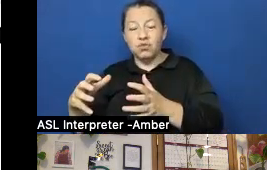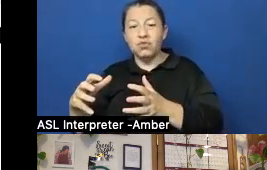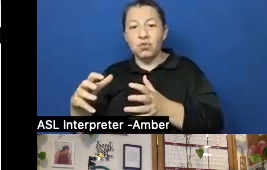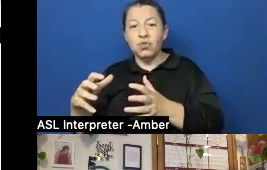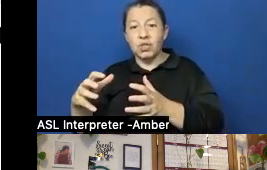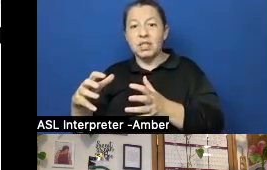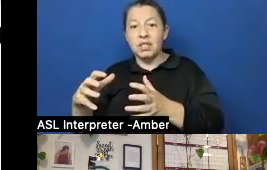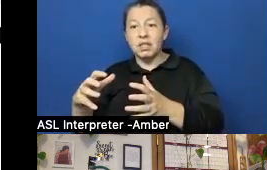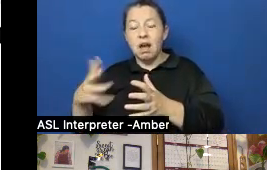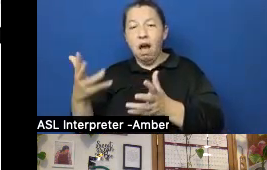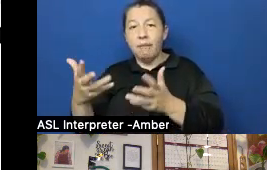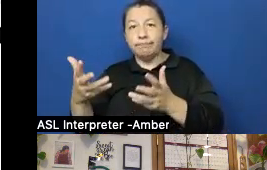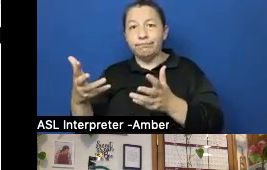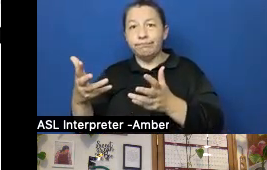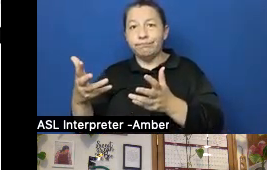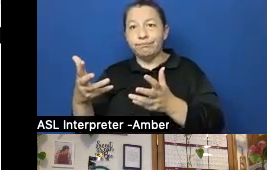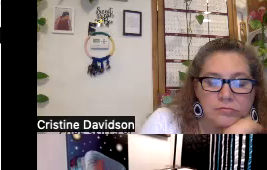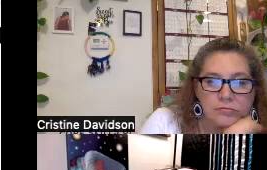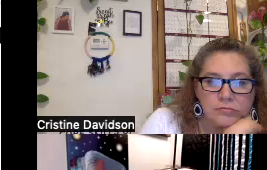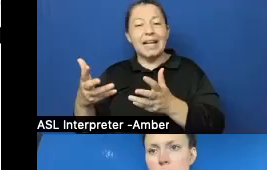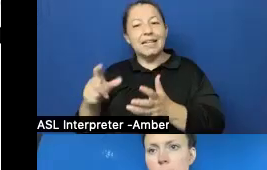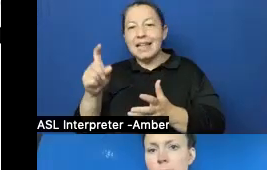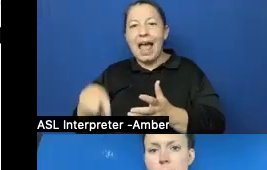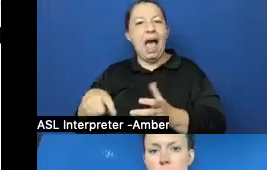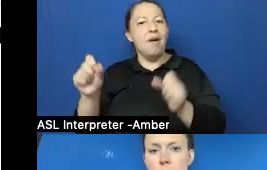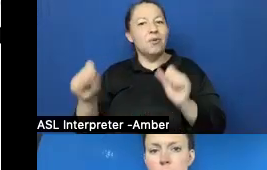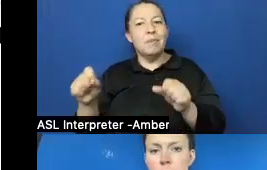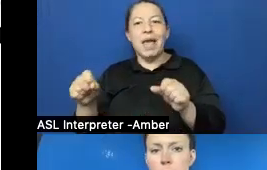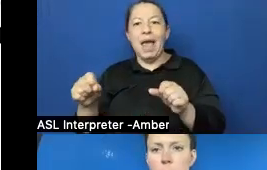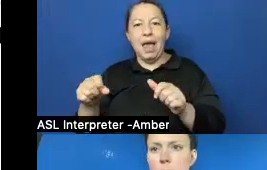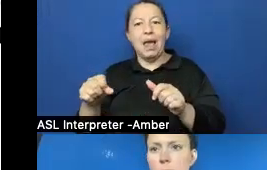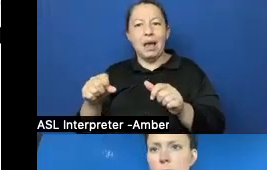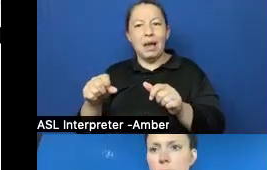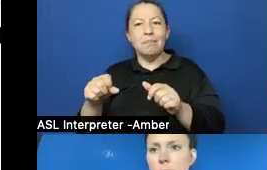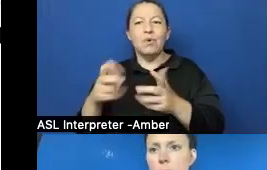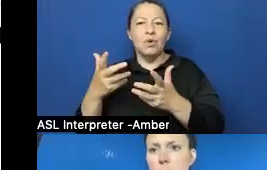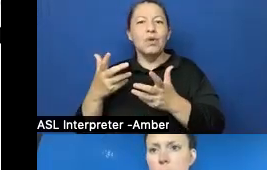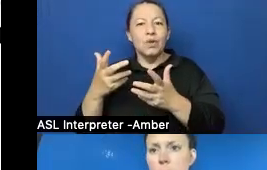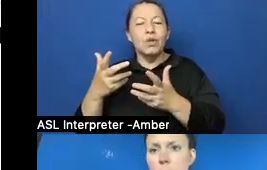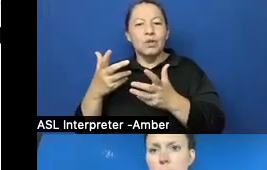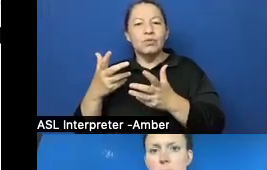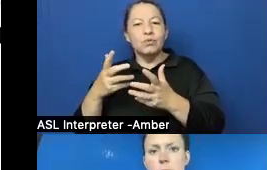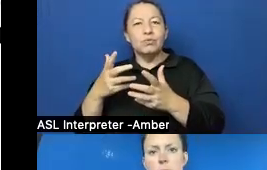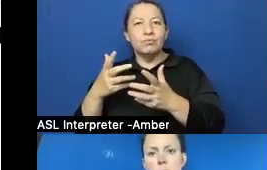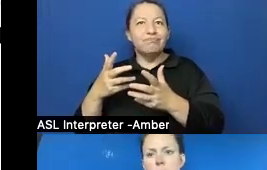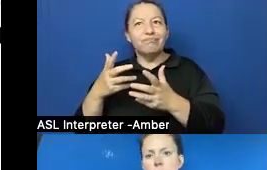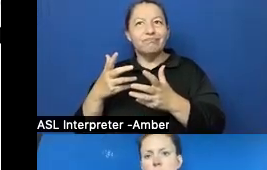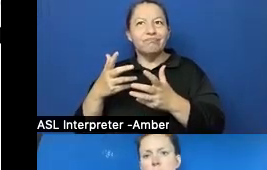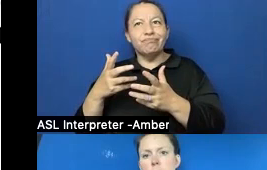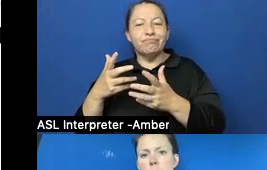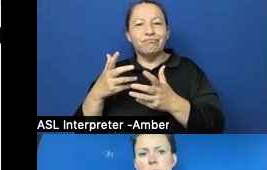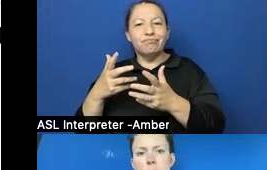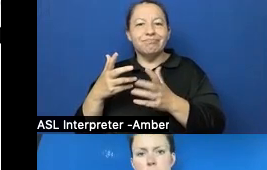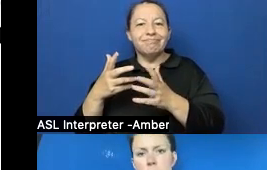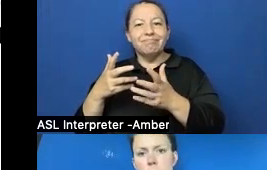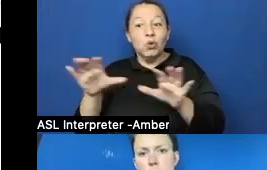population is thought to be able to do with special gifts that many others cannot do.